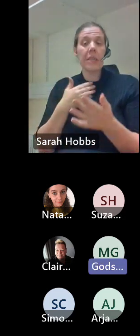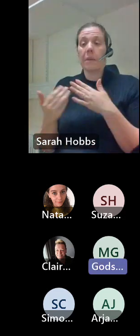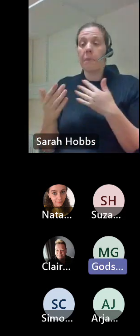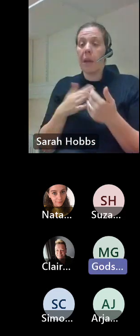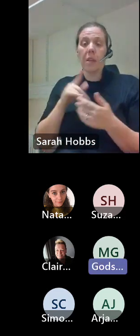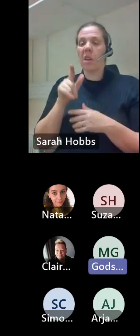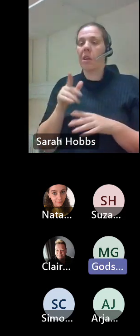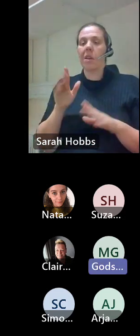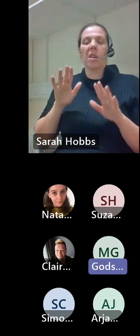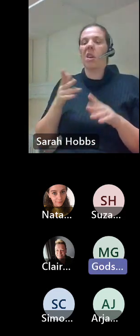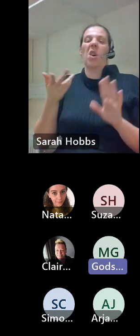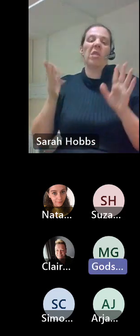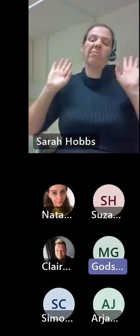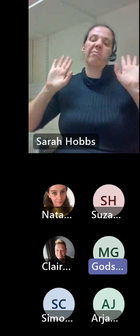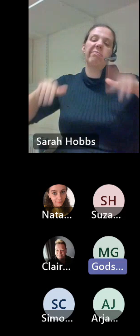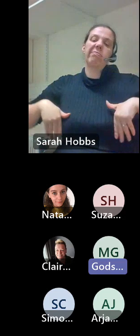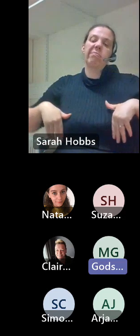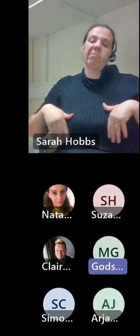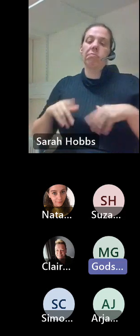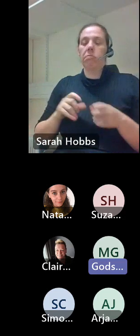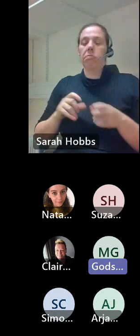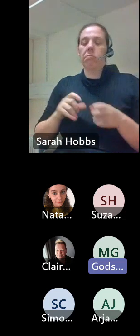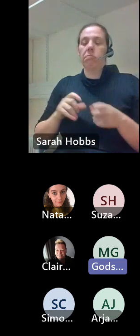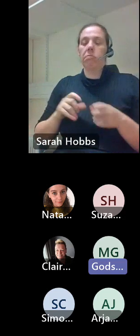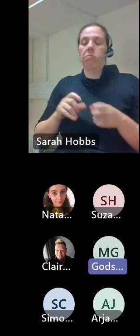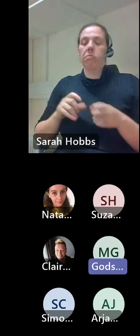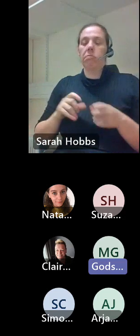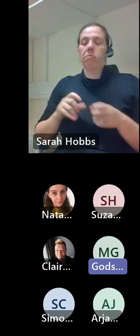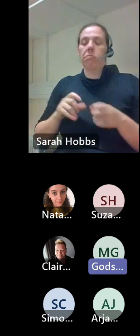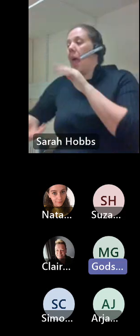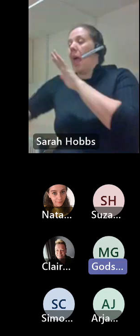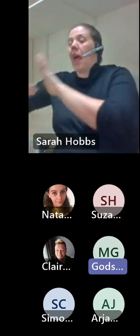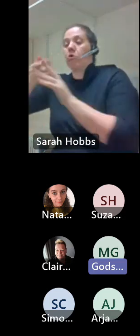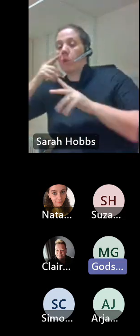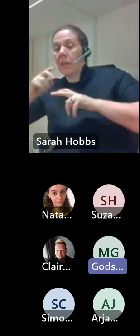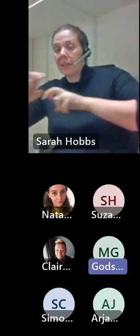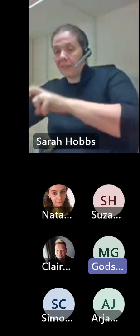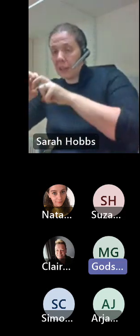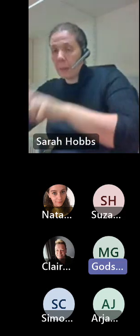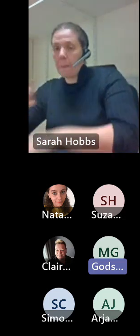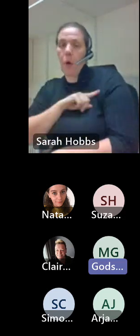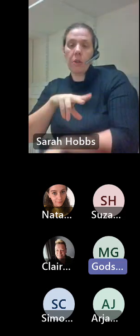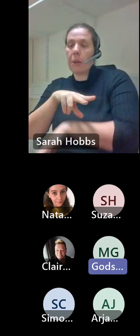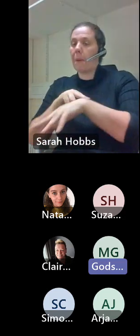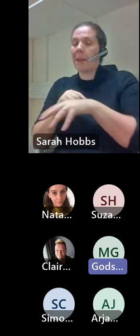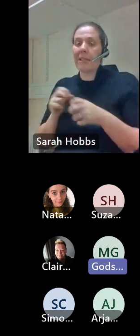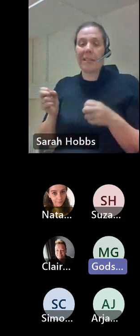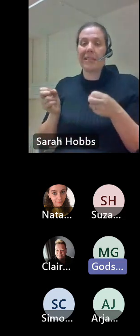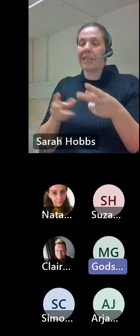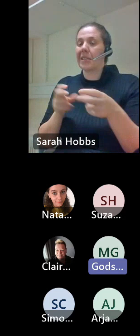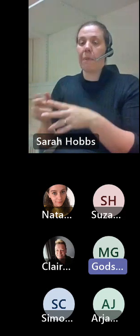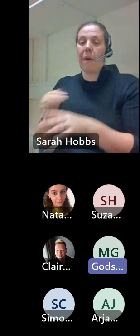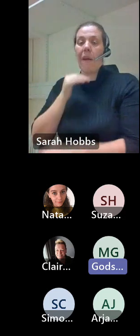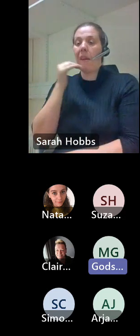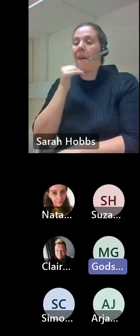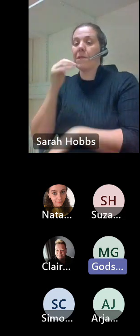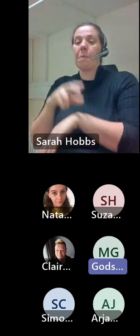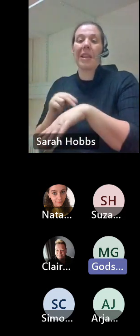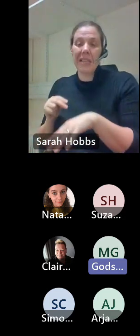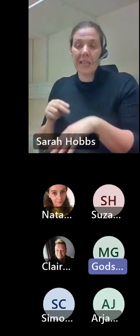taken forward in terms of an investigation, and not all of them are because there just isn't the capacity in the policing system to enable that,